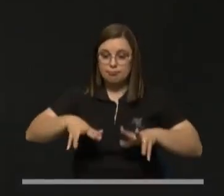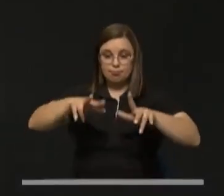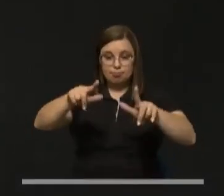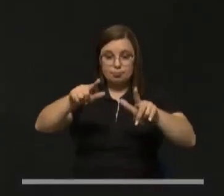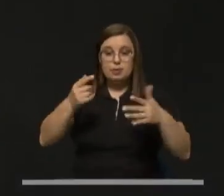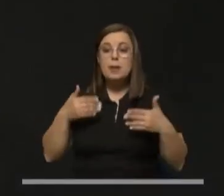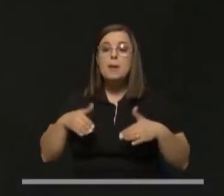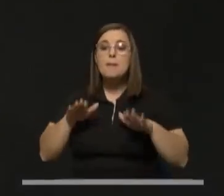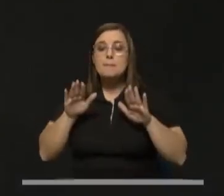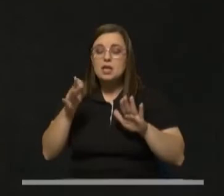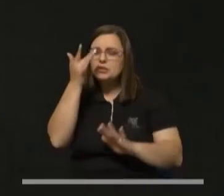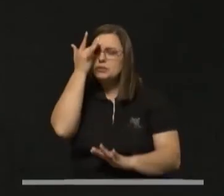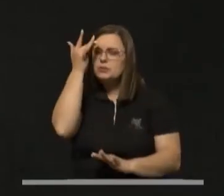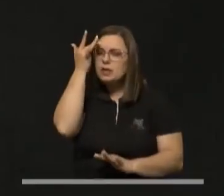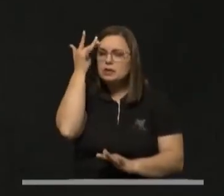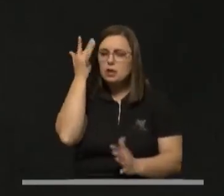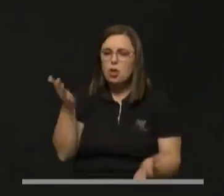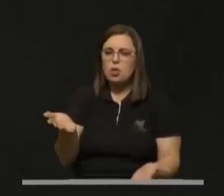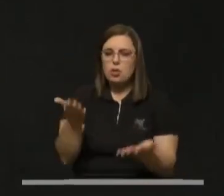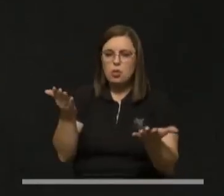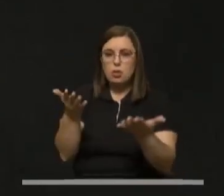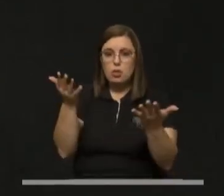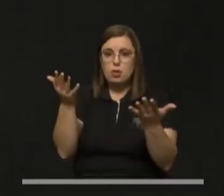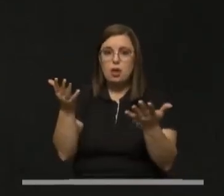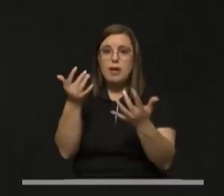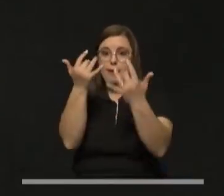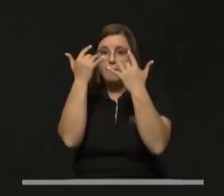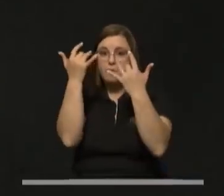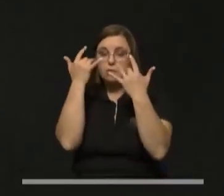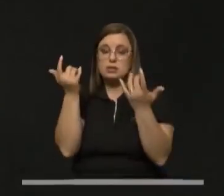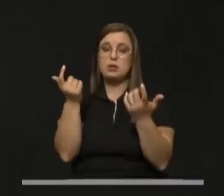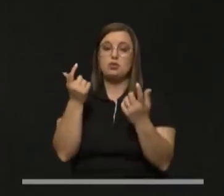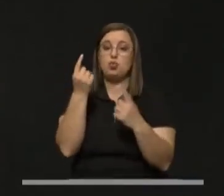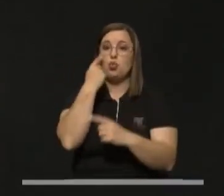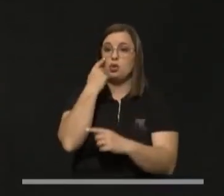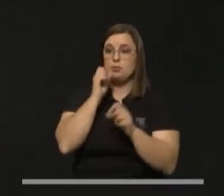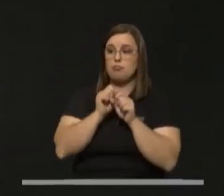it grew and was developed. Now, the